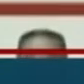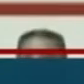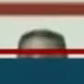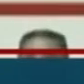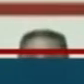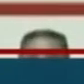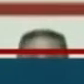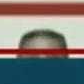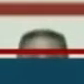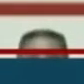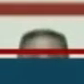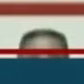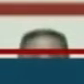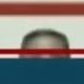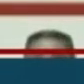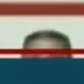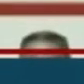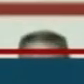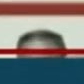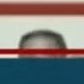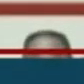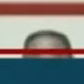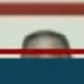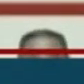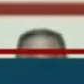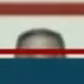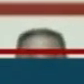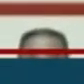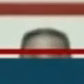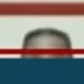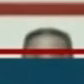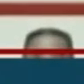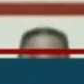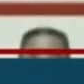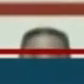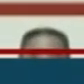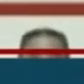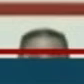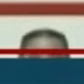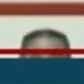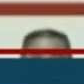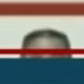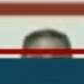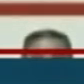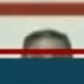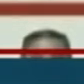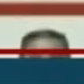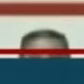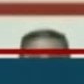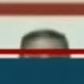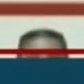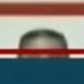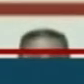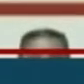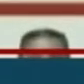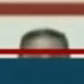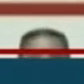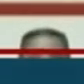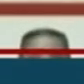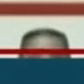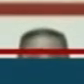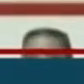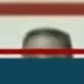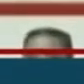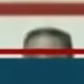been neutralized and another 50 arrested during the security operations against criminal groups in the border areas with Colombia.